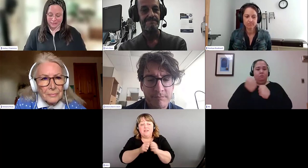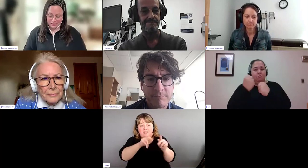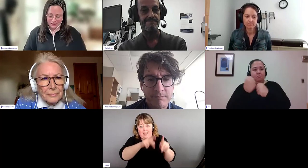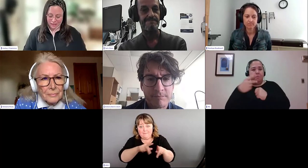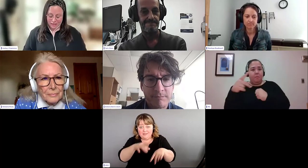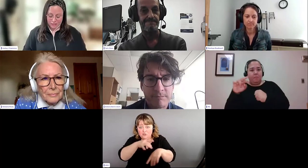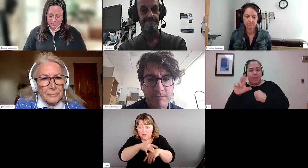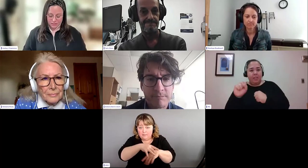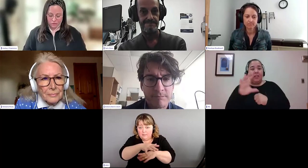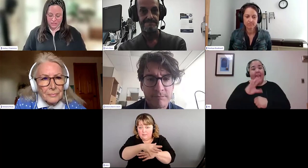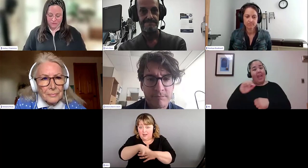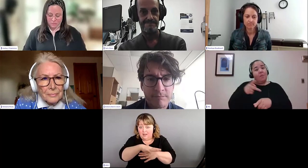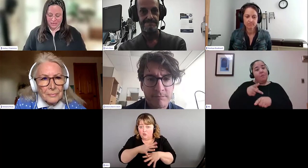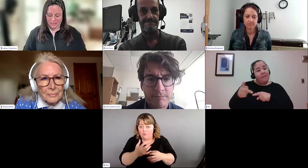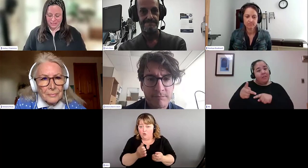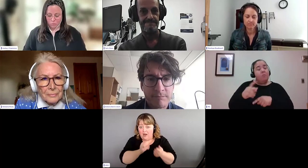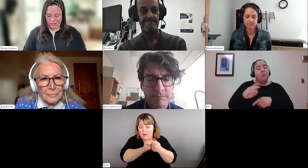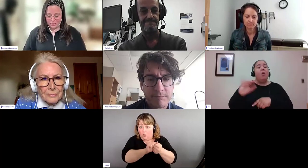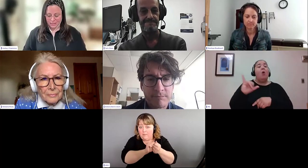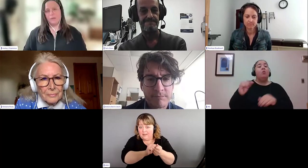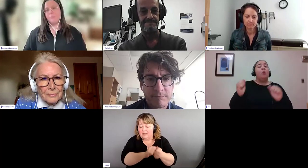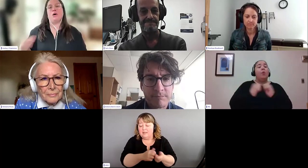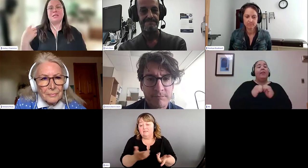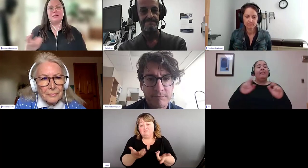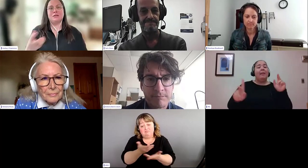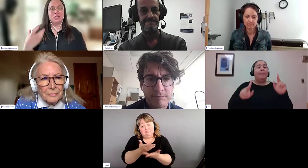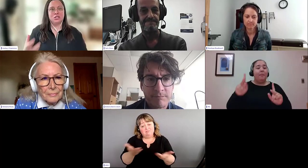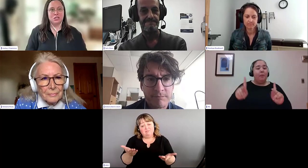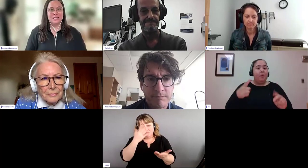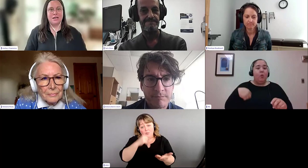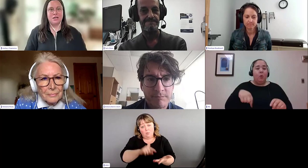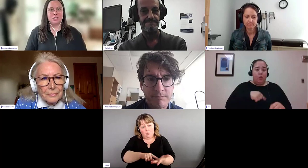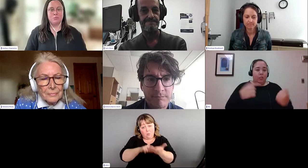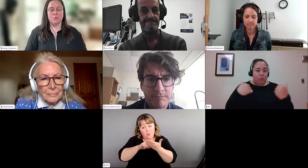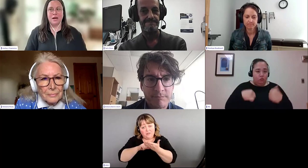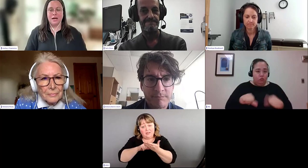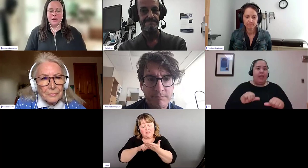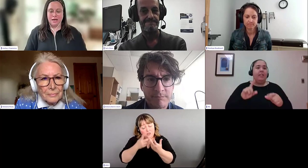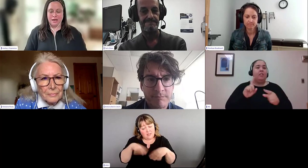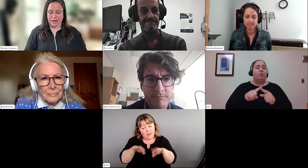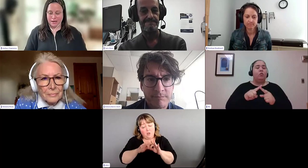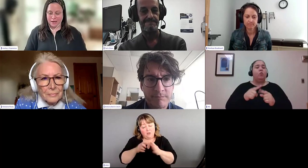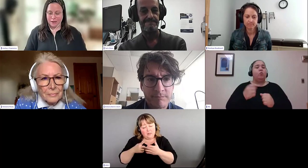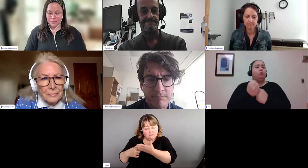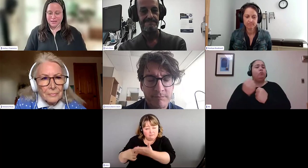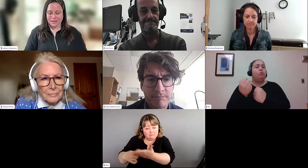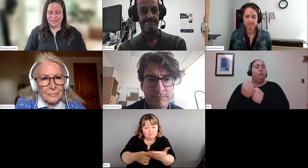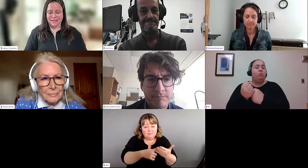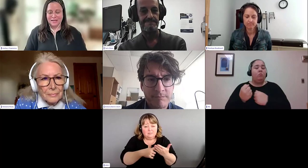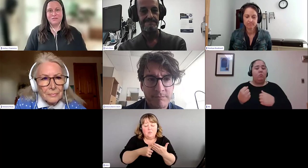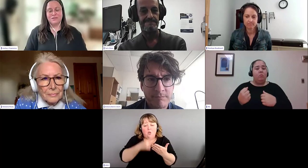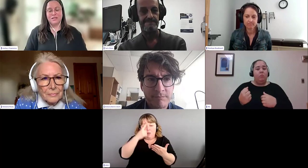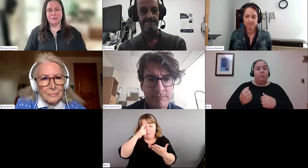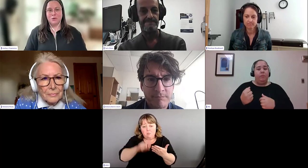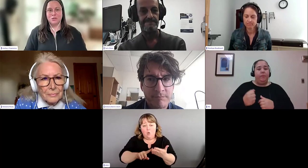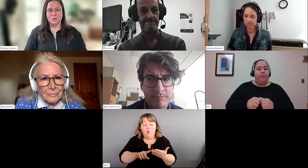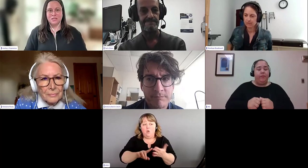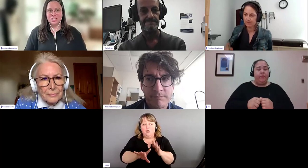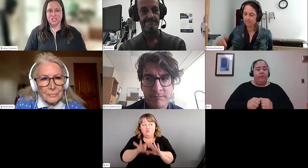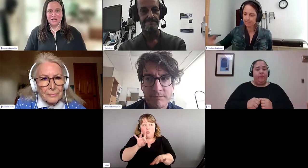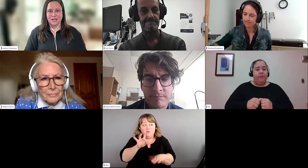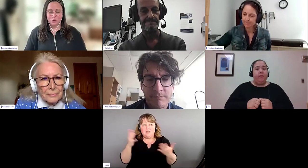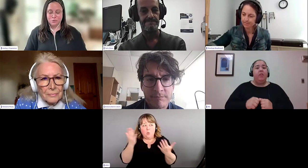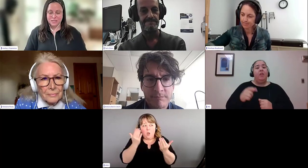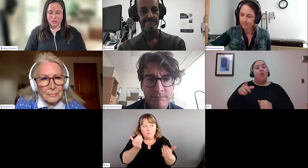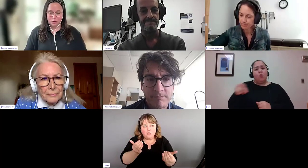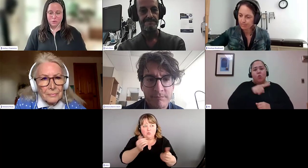but also with the people that we're trying to accompany. I think you well testified to